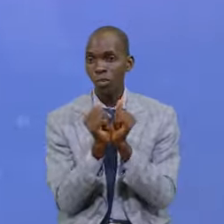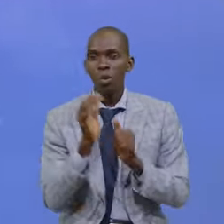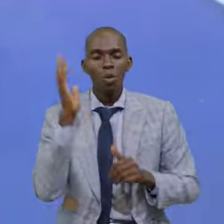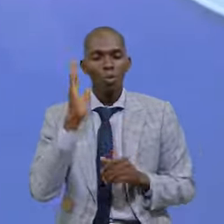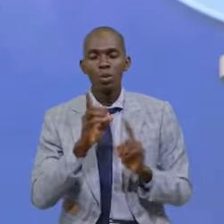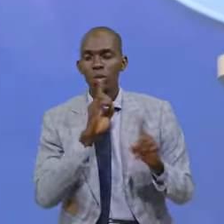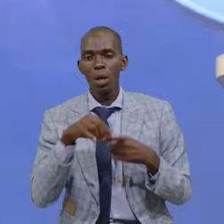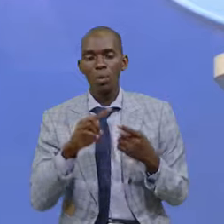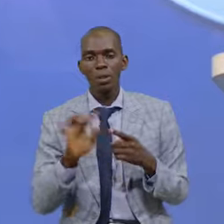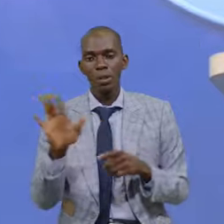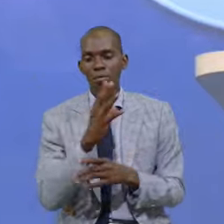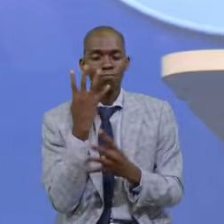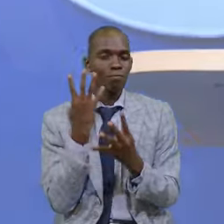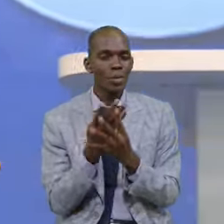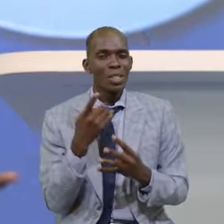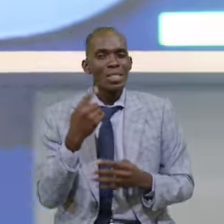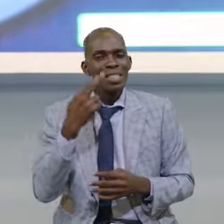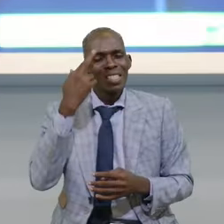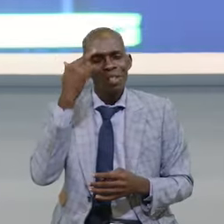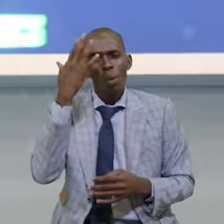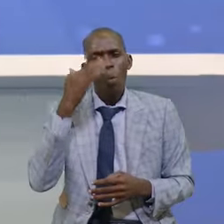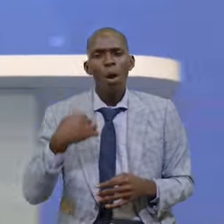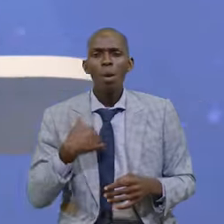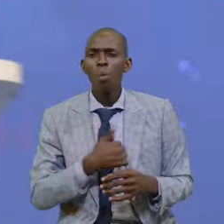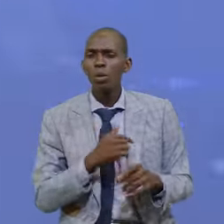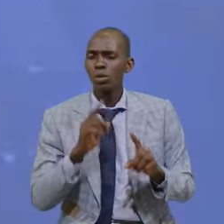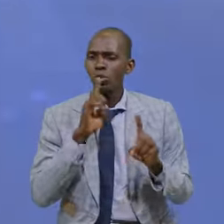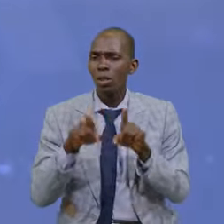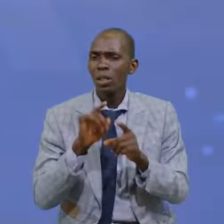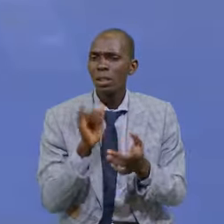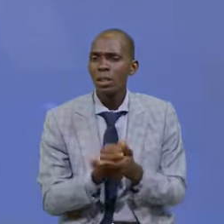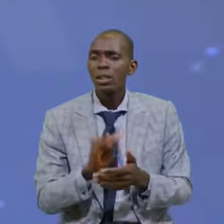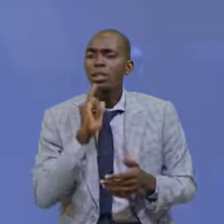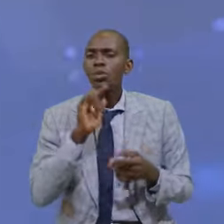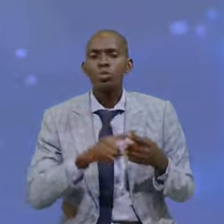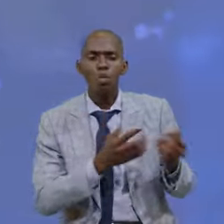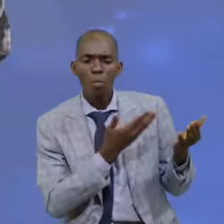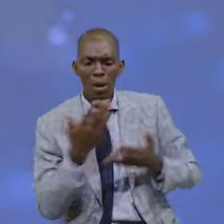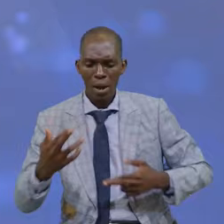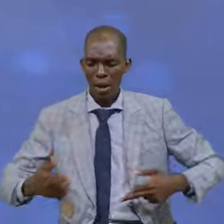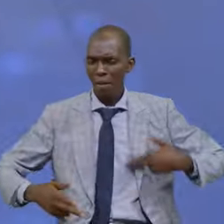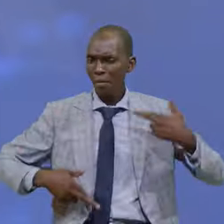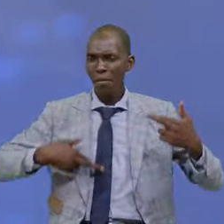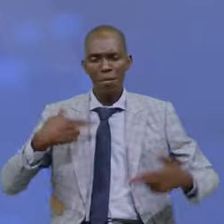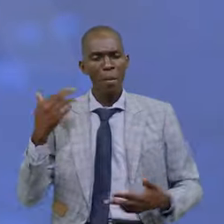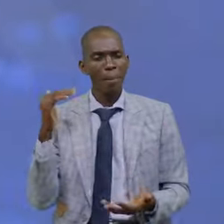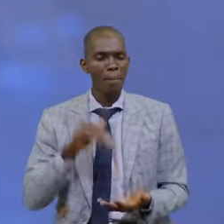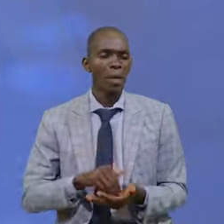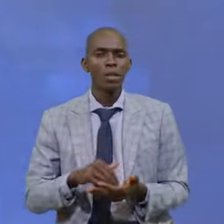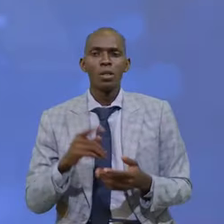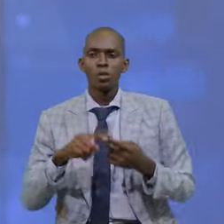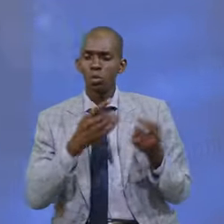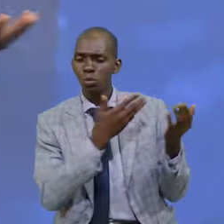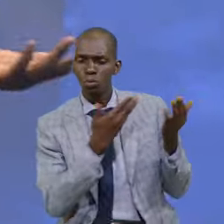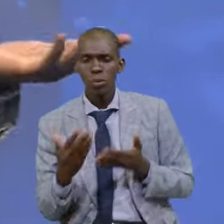slavery. The reason we do that is to bring life back, revival back, rain, water back to